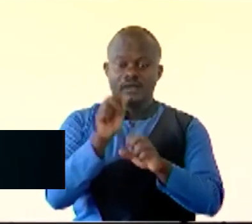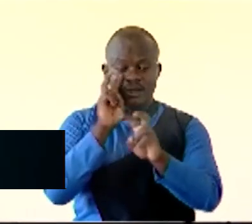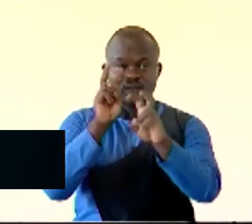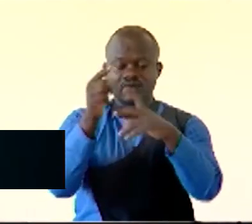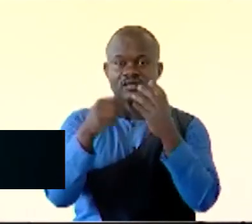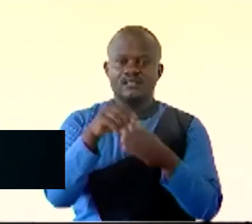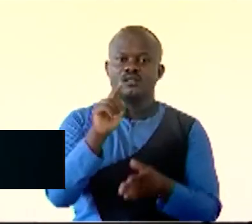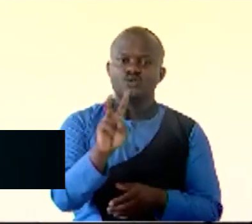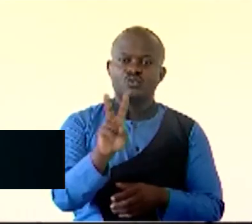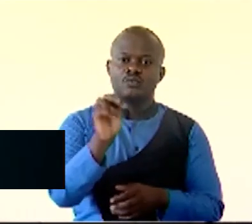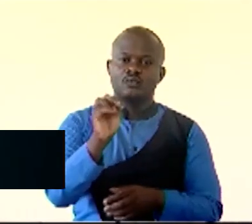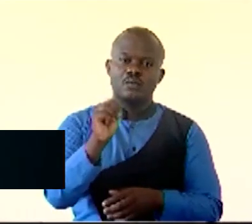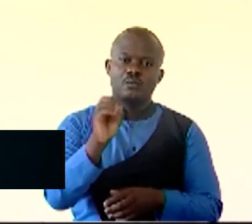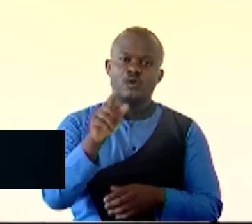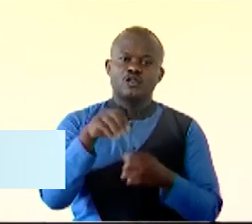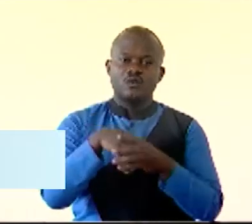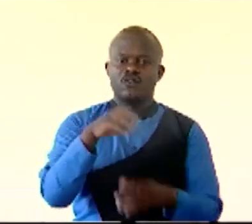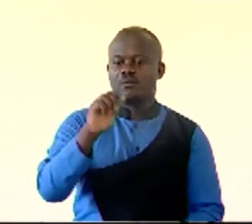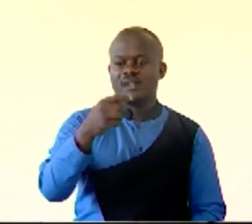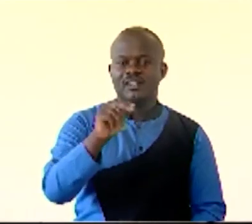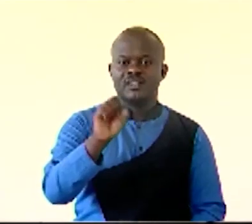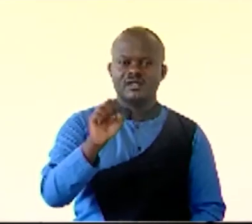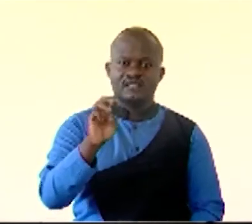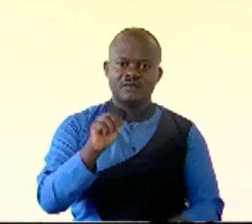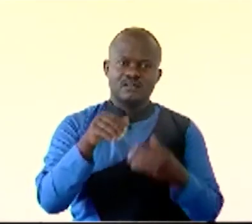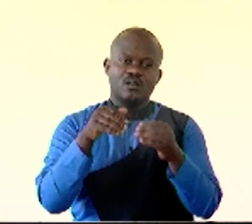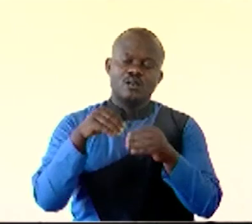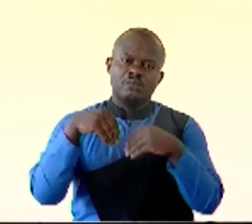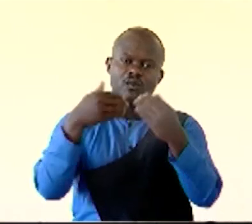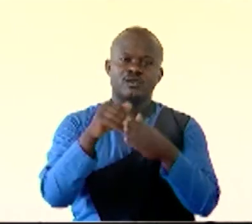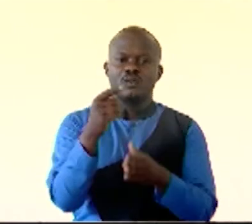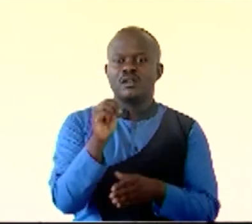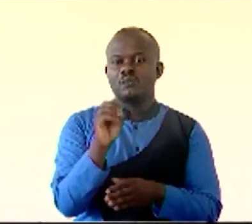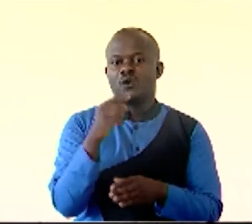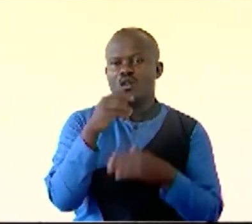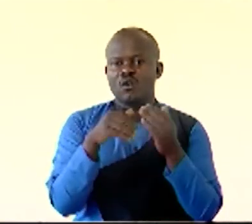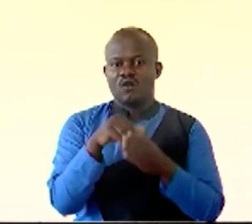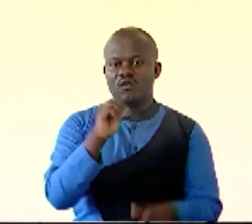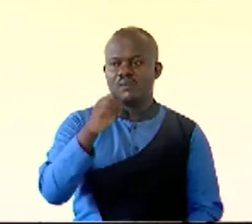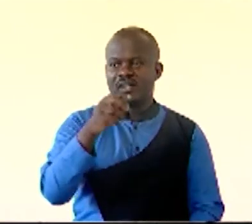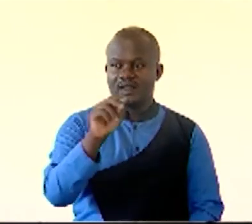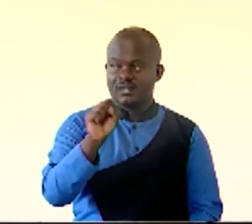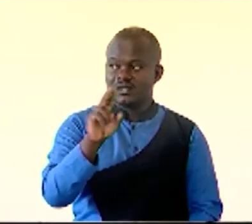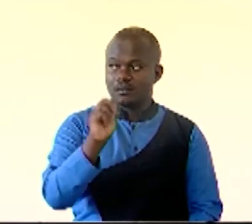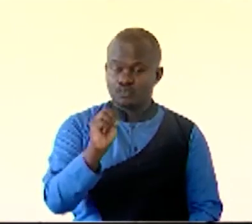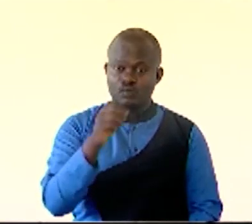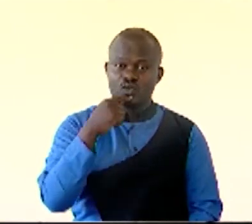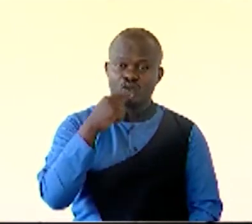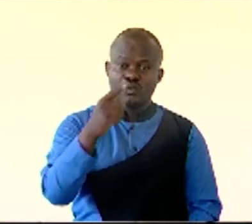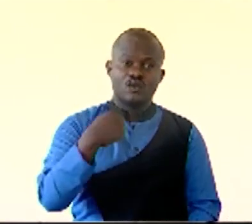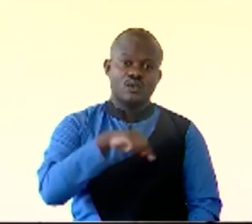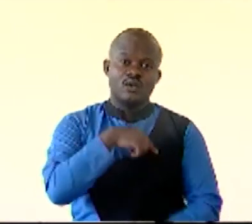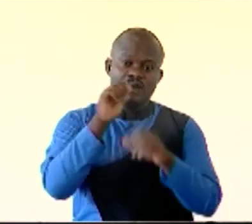2 moles of magnesium nitrate produce 1 mole of magnesium oxide. So we